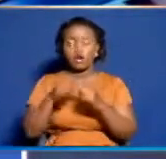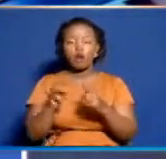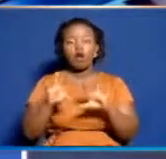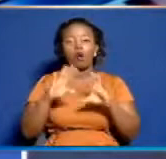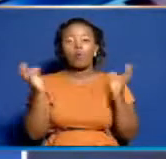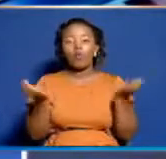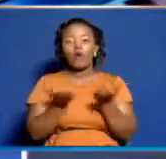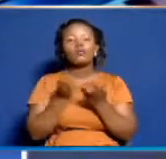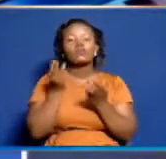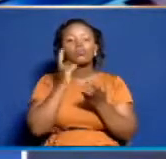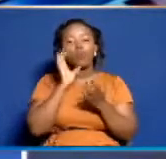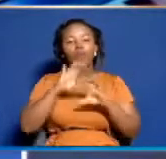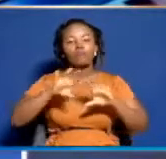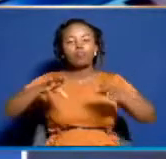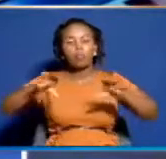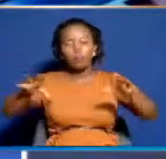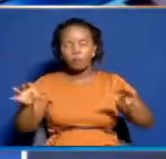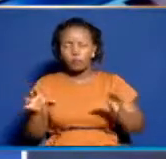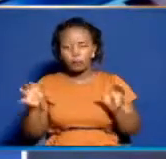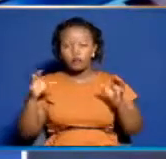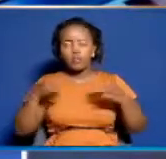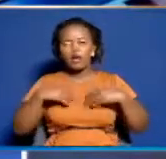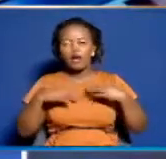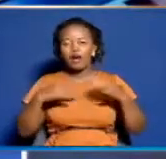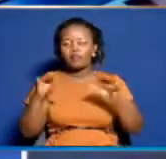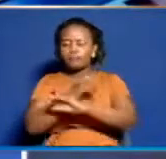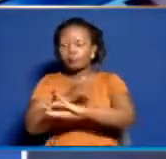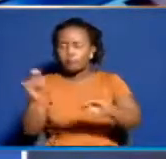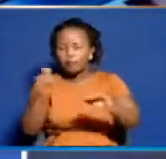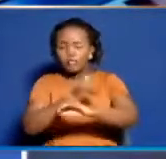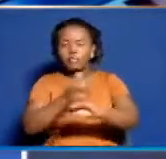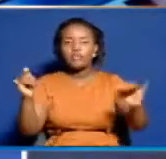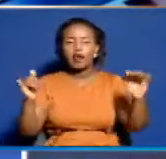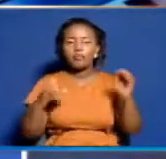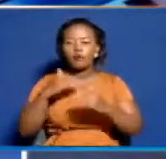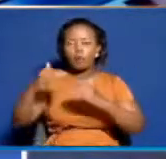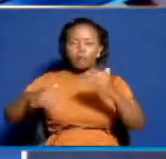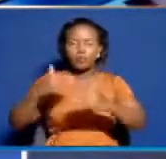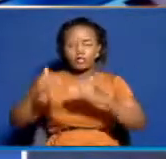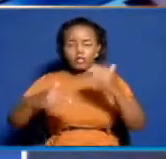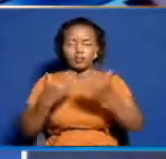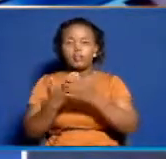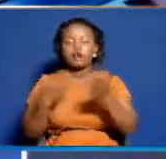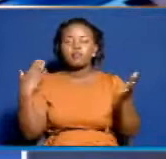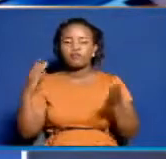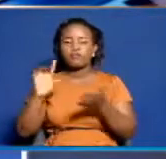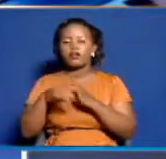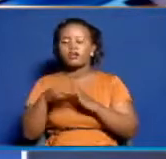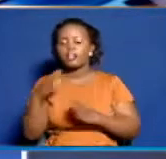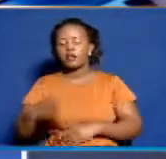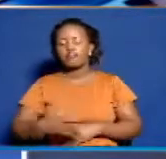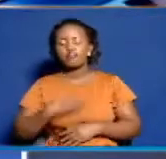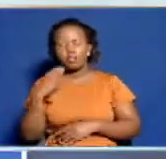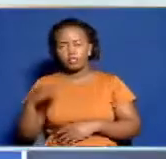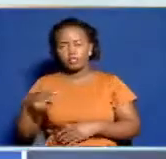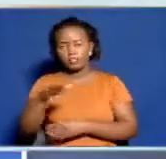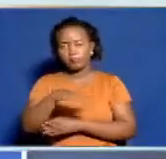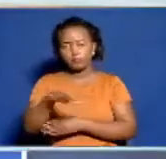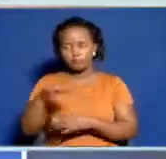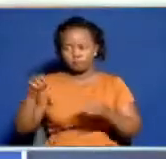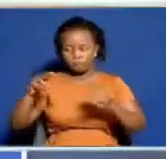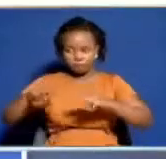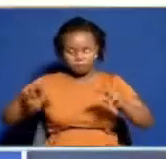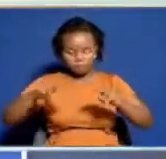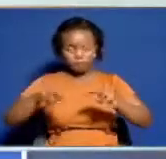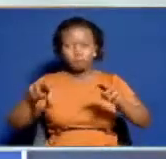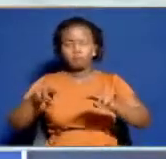marine conservationists engaged in a beach cleanup exercise before taking time to visit turtle hatching sites.